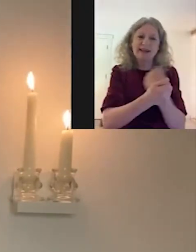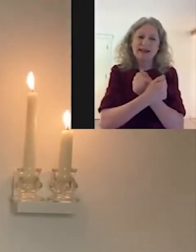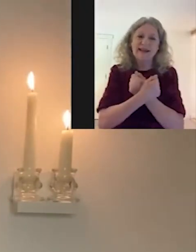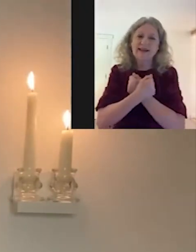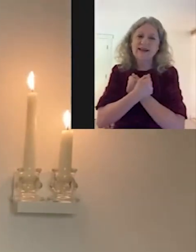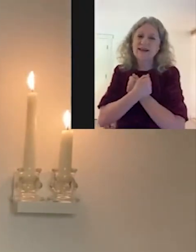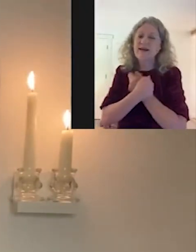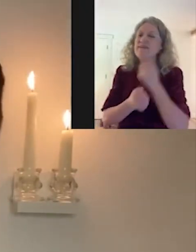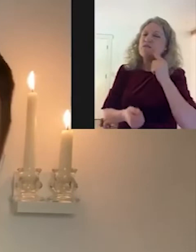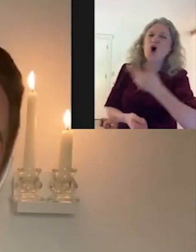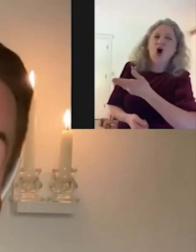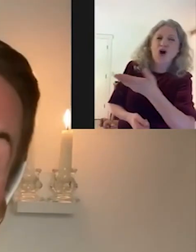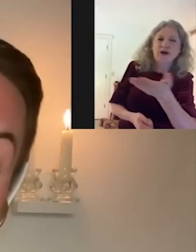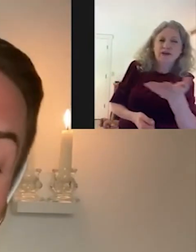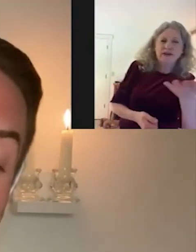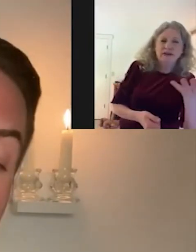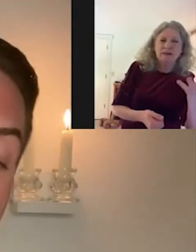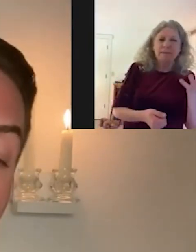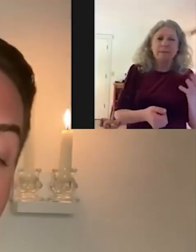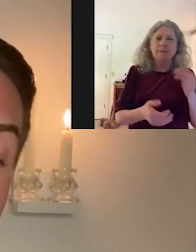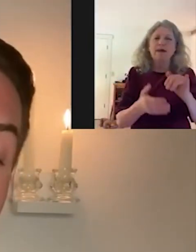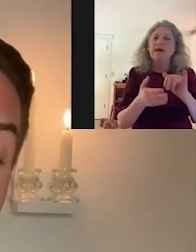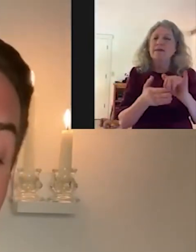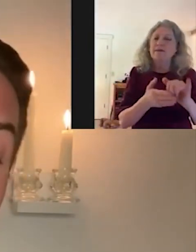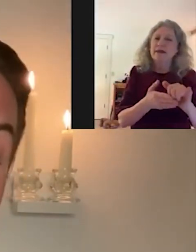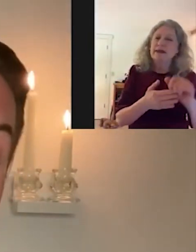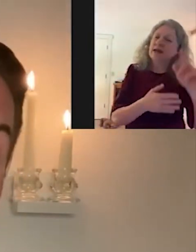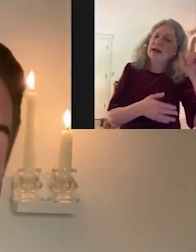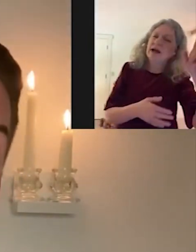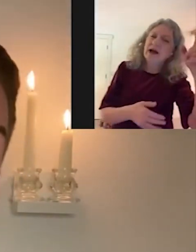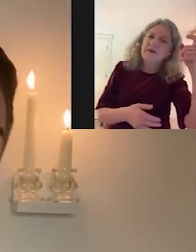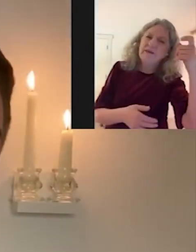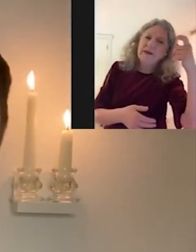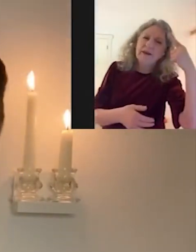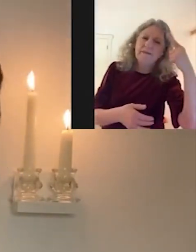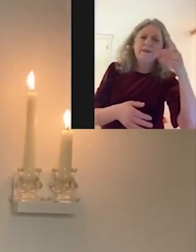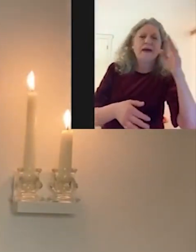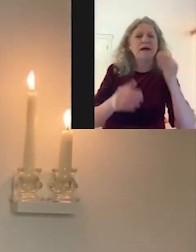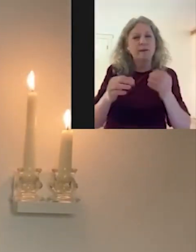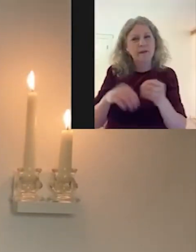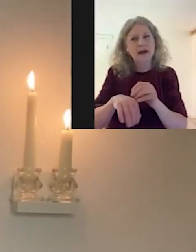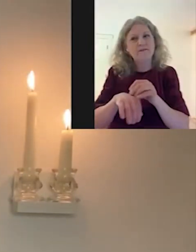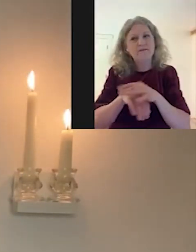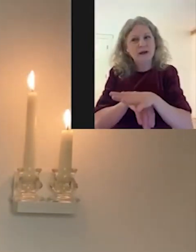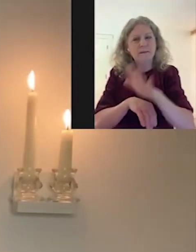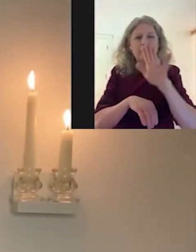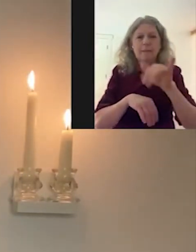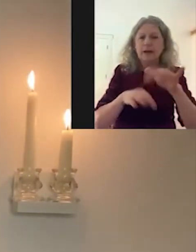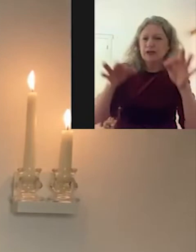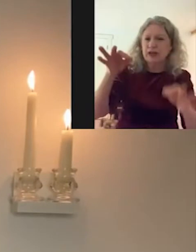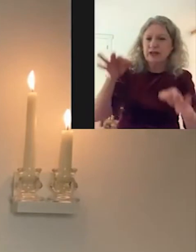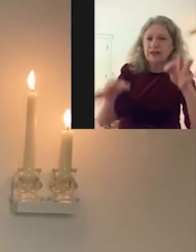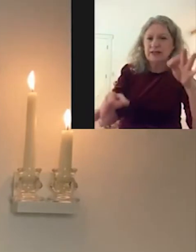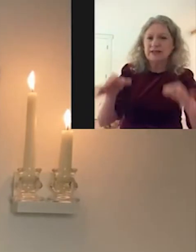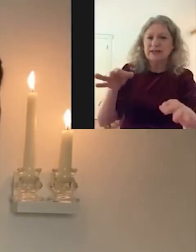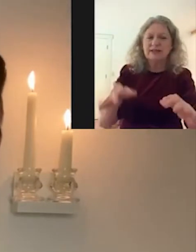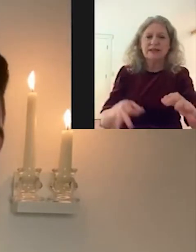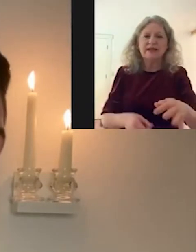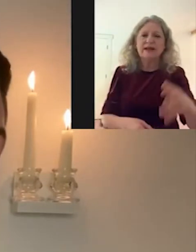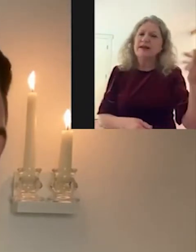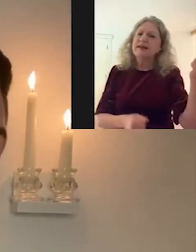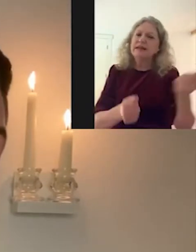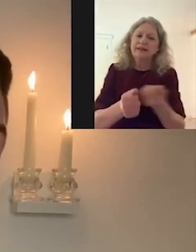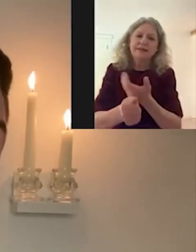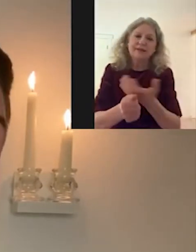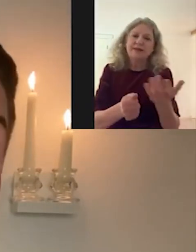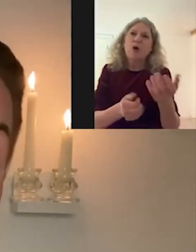who govern that justice might guide them. God of mercy, hold us